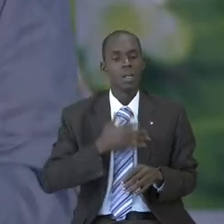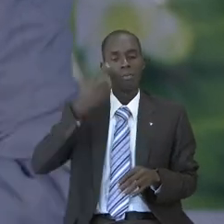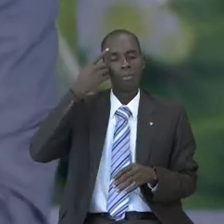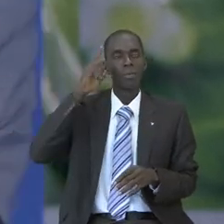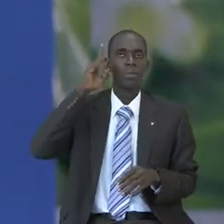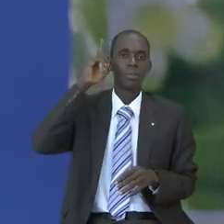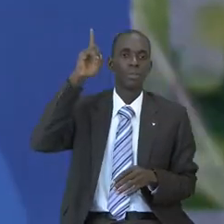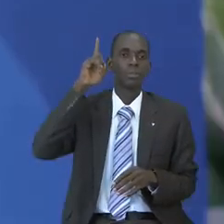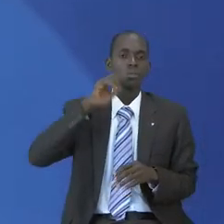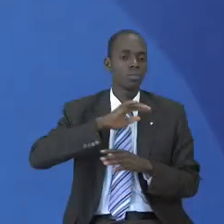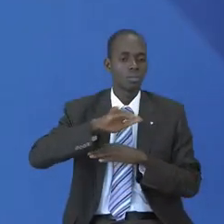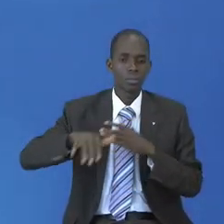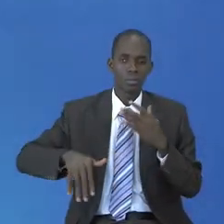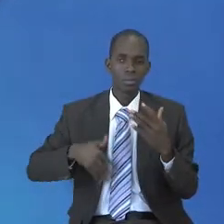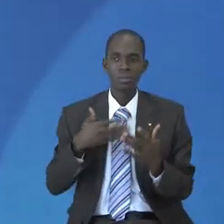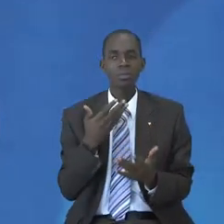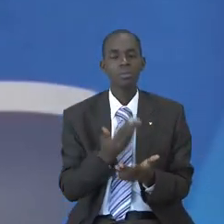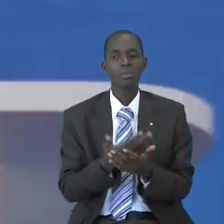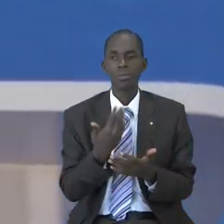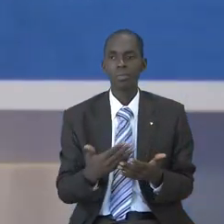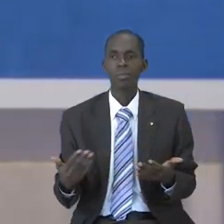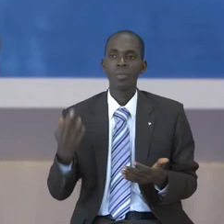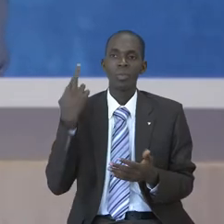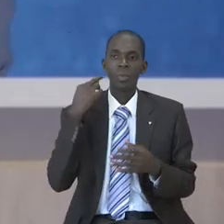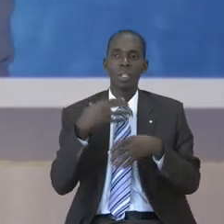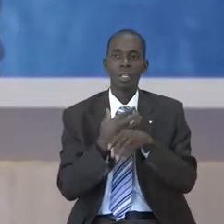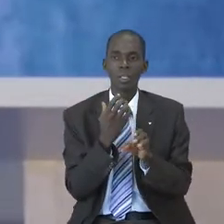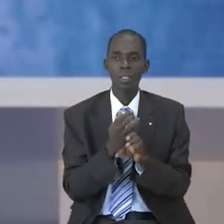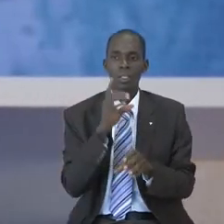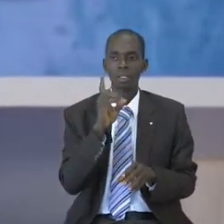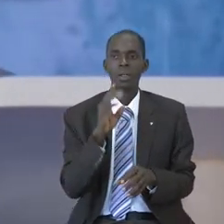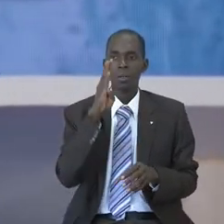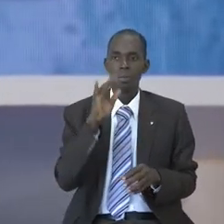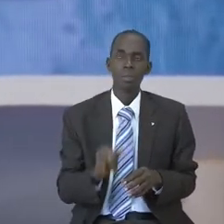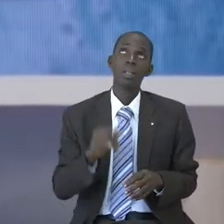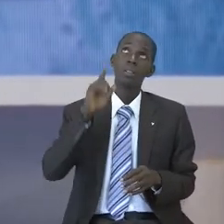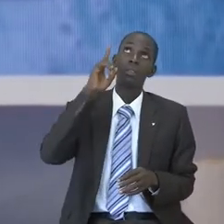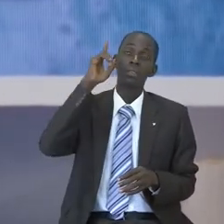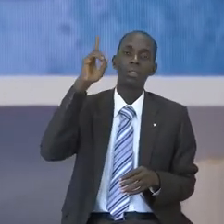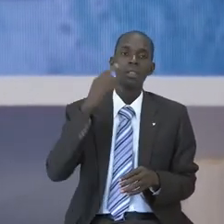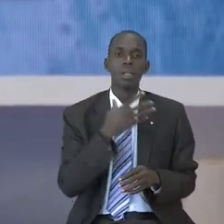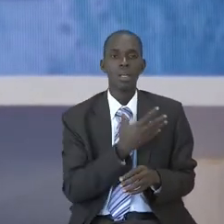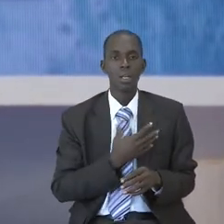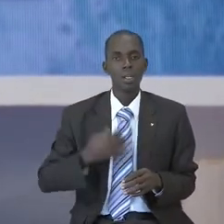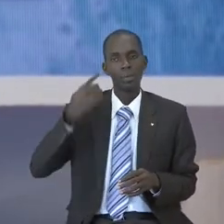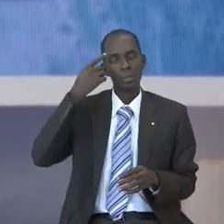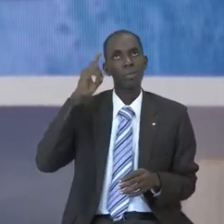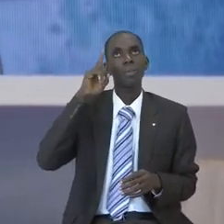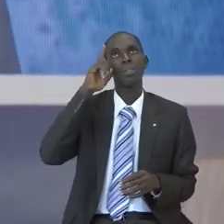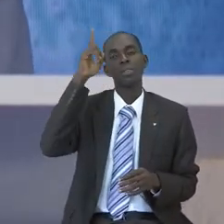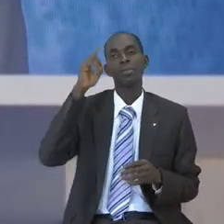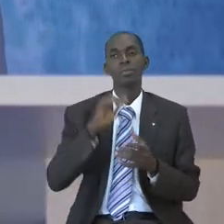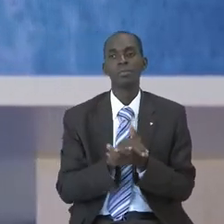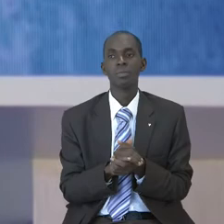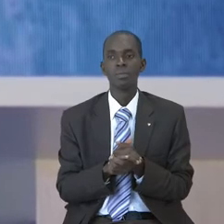for him. All things were created by him and for him. Let's come